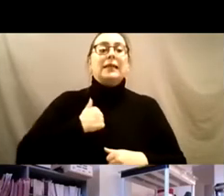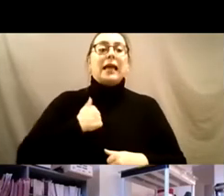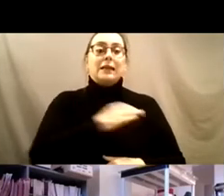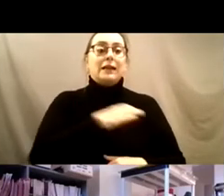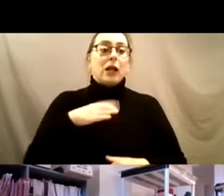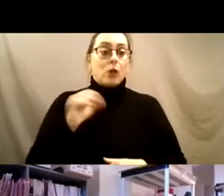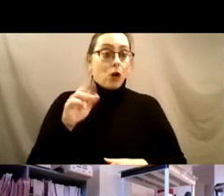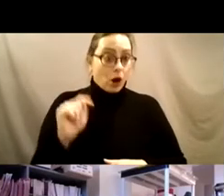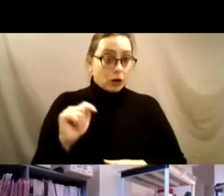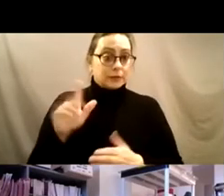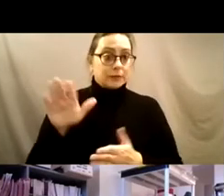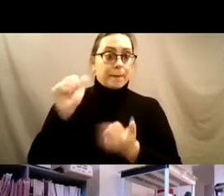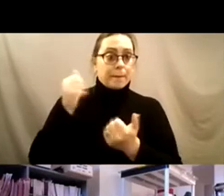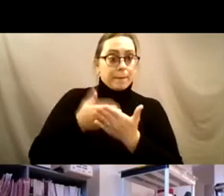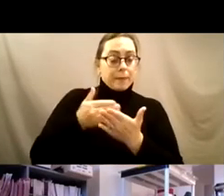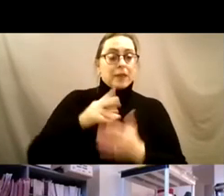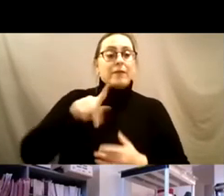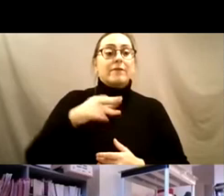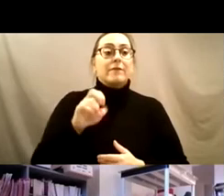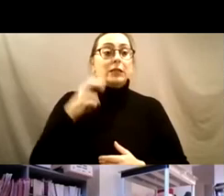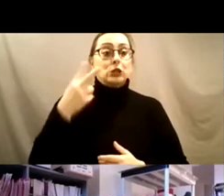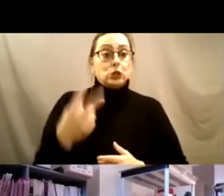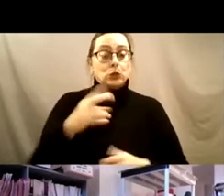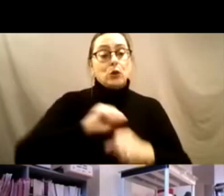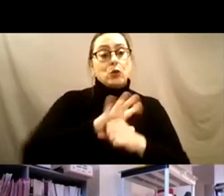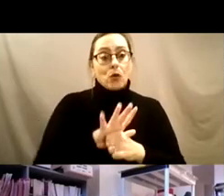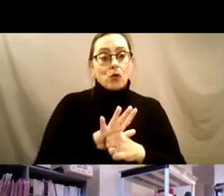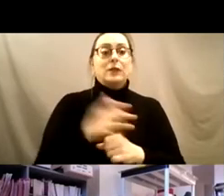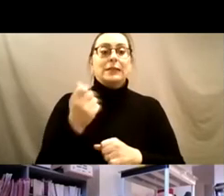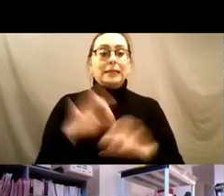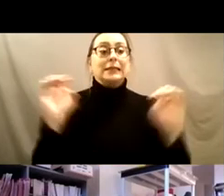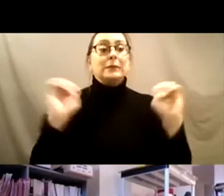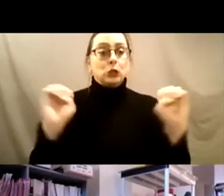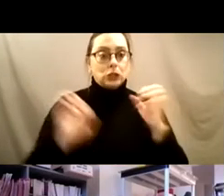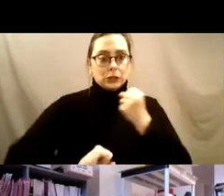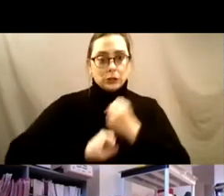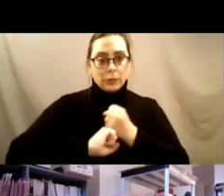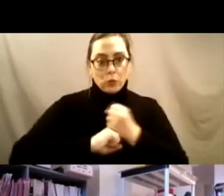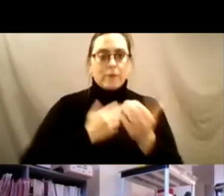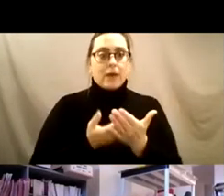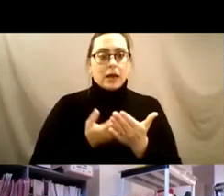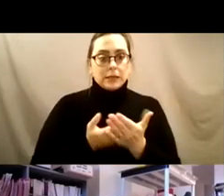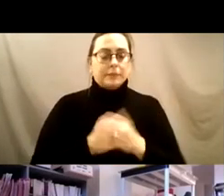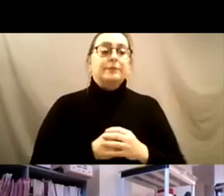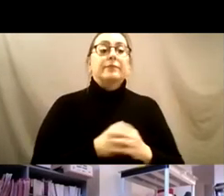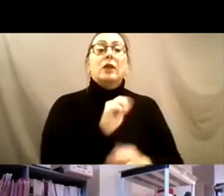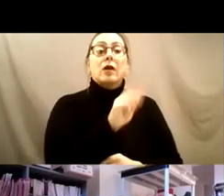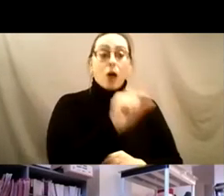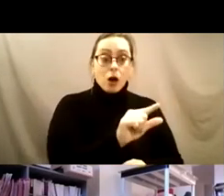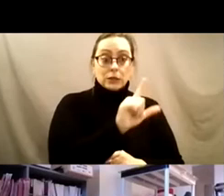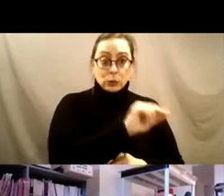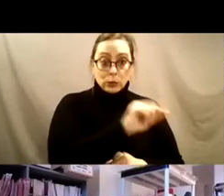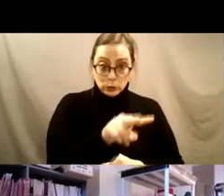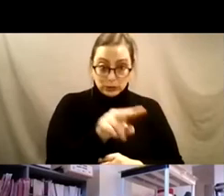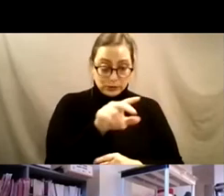Arts grant, Phase 2 COVID-19 Emergency Support Fund. In August 2020,